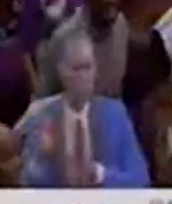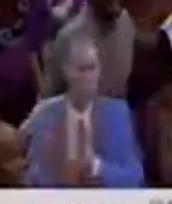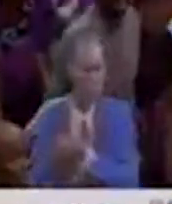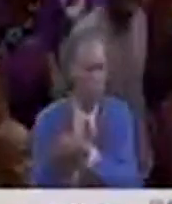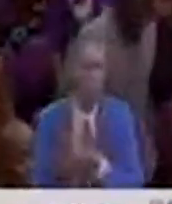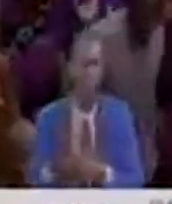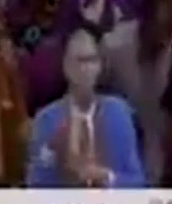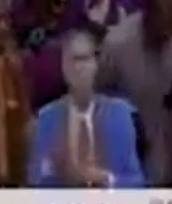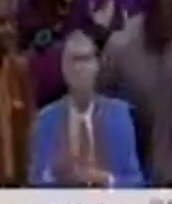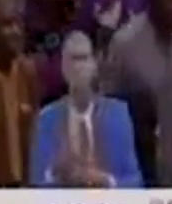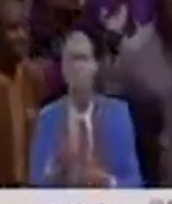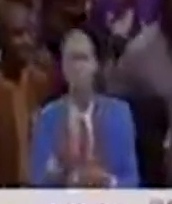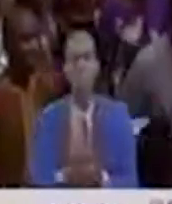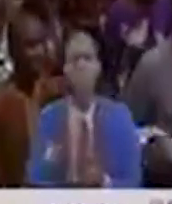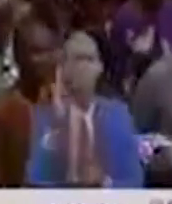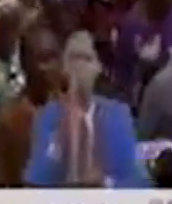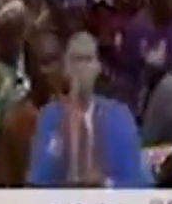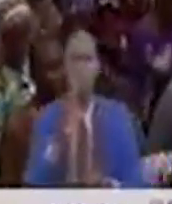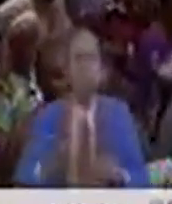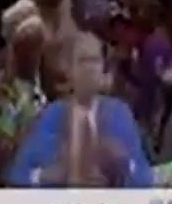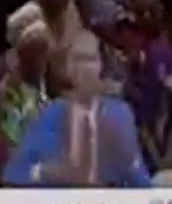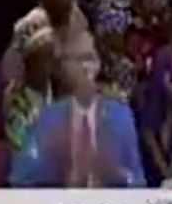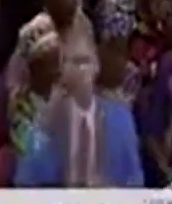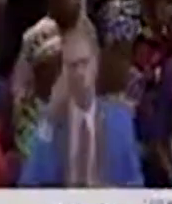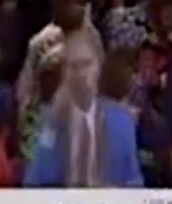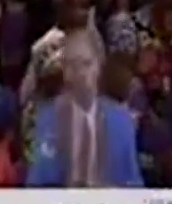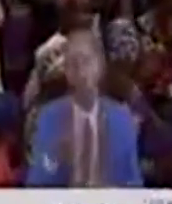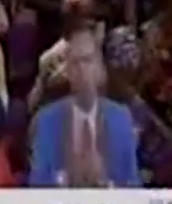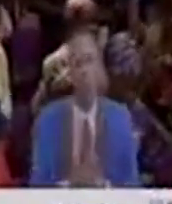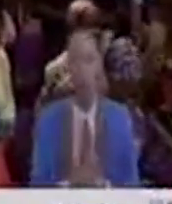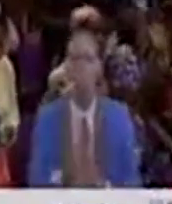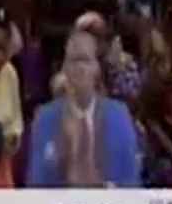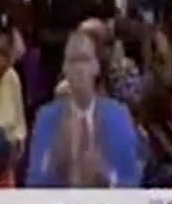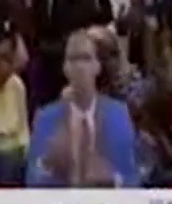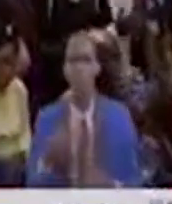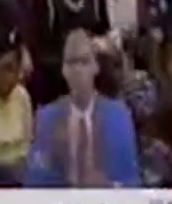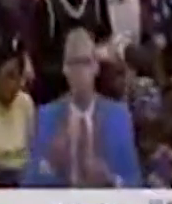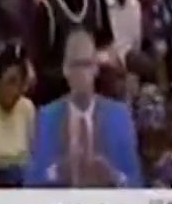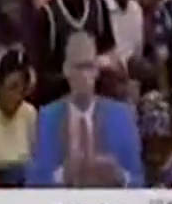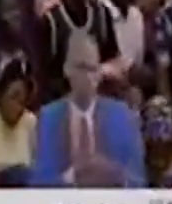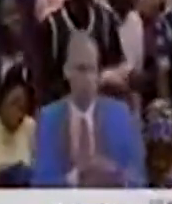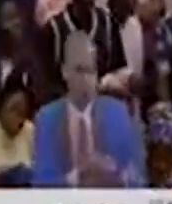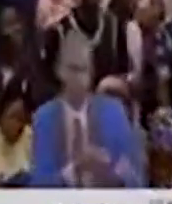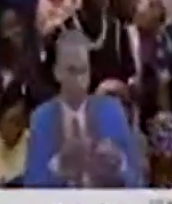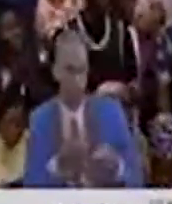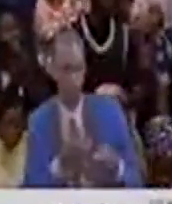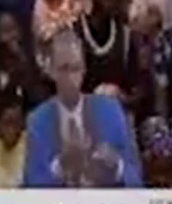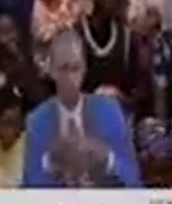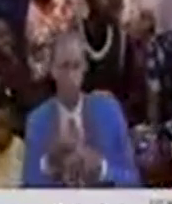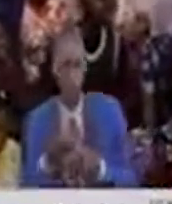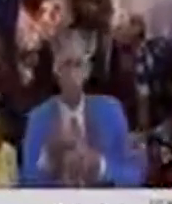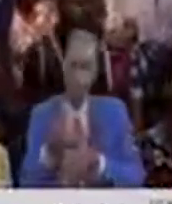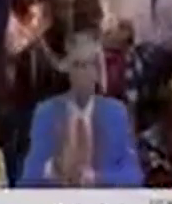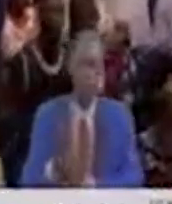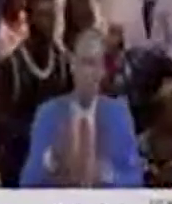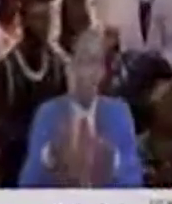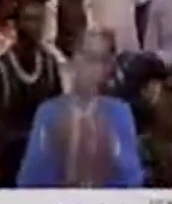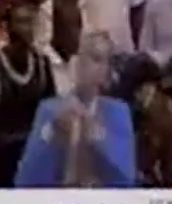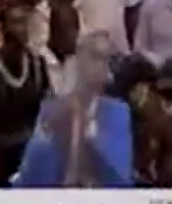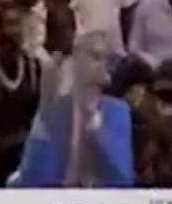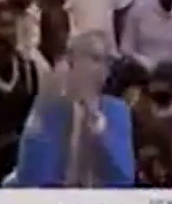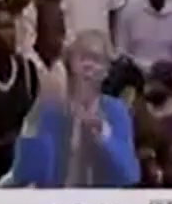be joy for you. Even if we have to drag you to heaven, that will be joy for